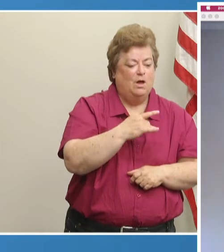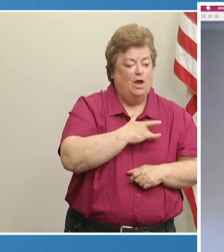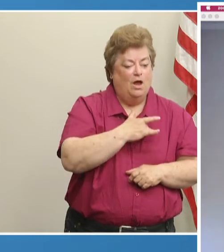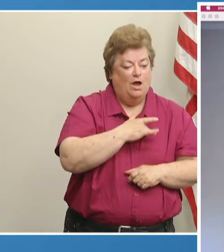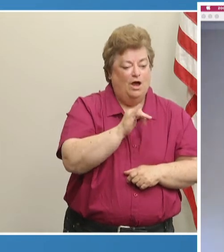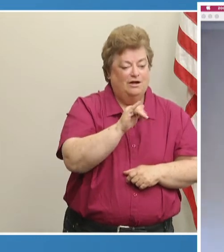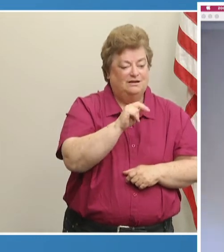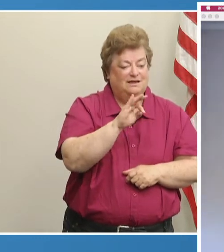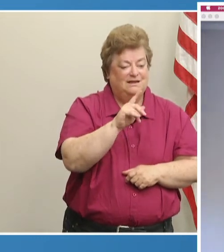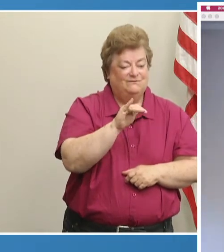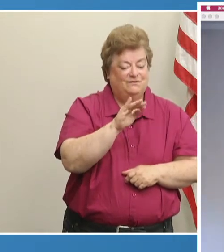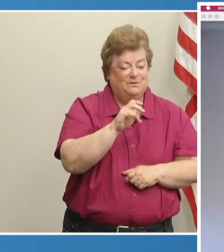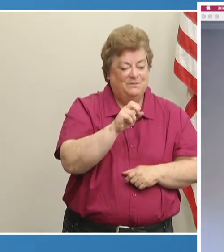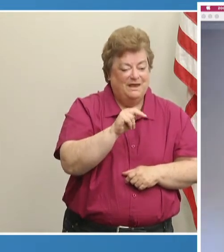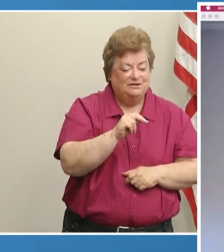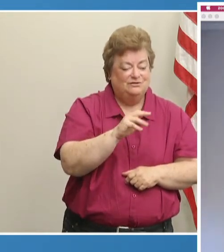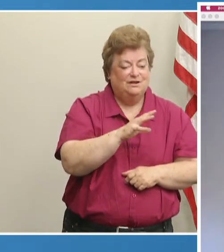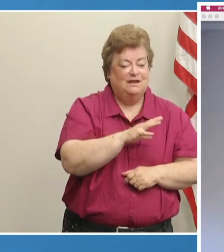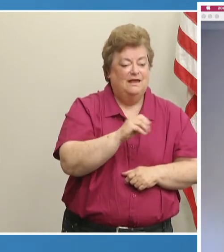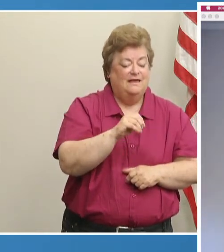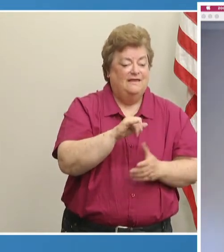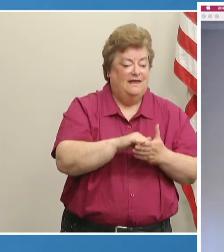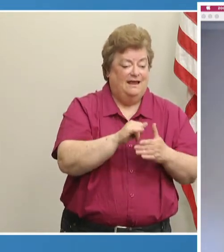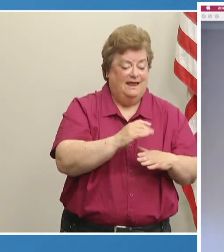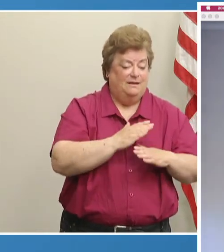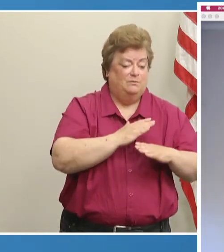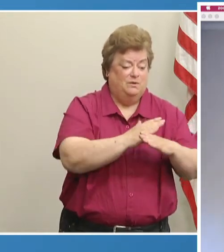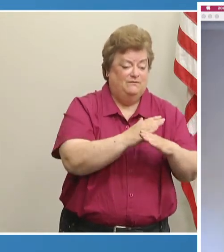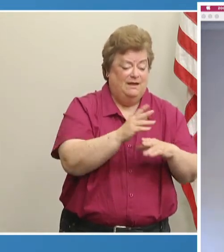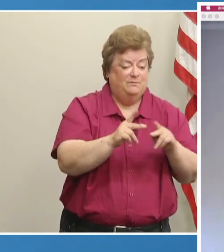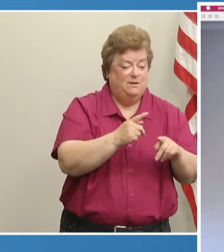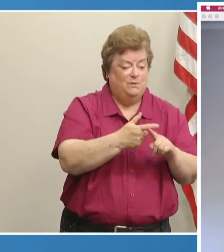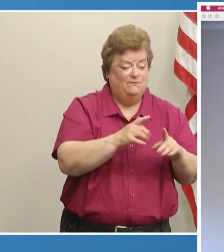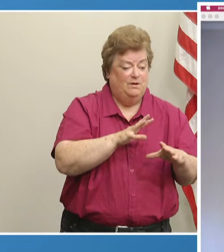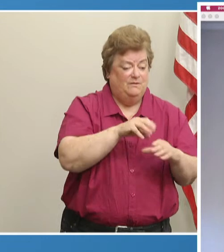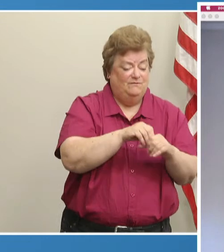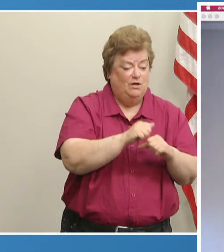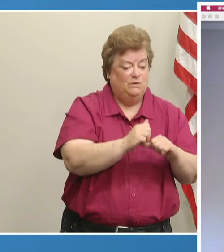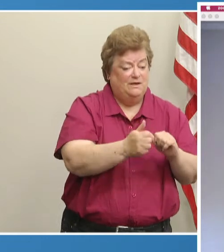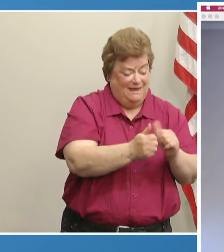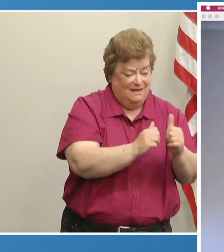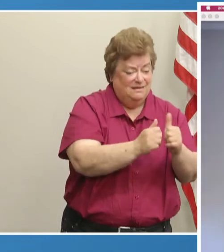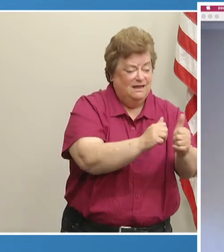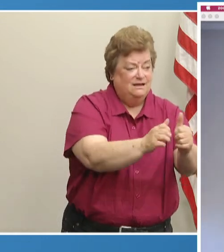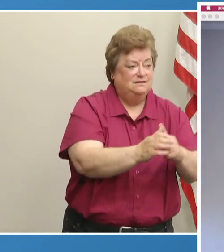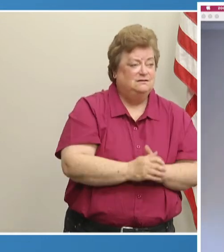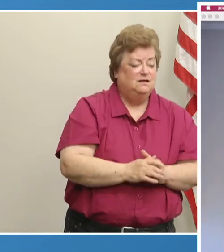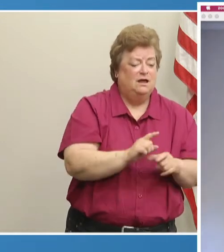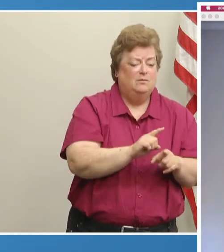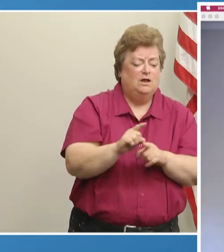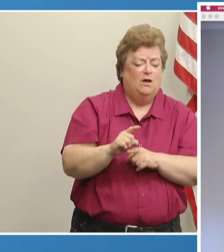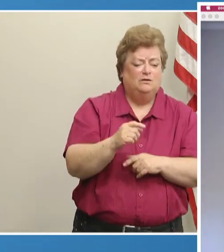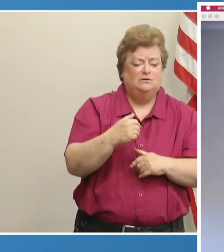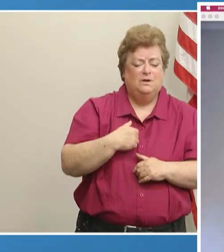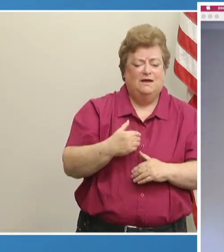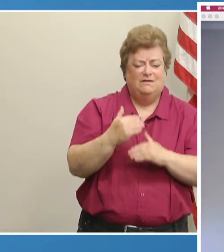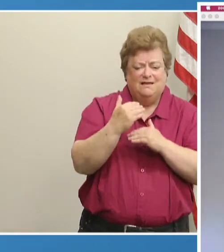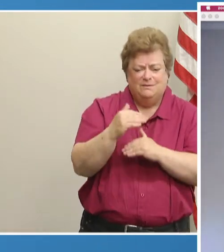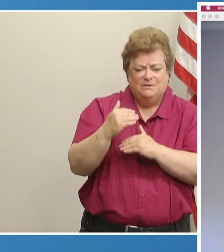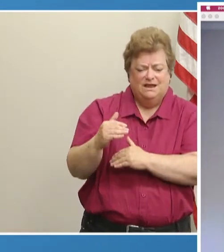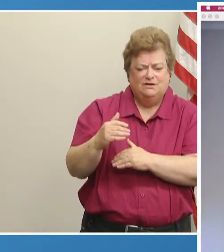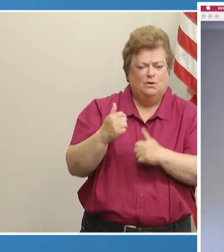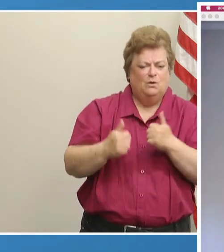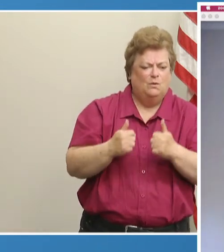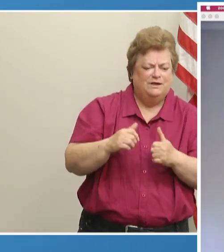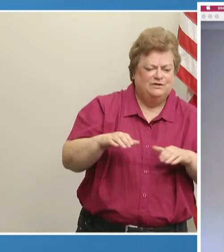inflammation, which sometimes limits athletes from participating in athletics. And really just also the limitation to what